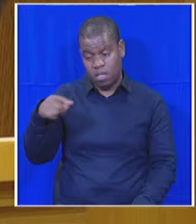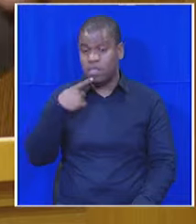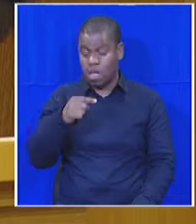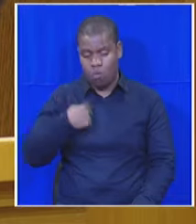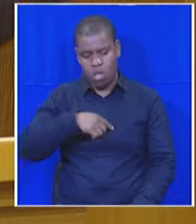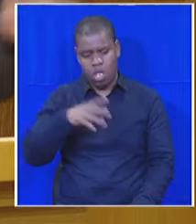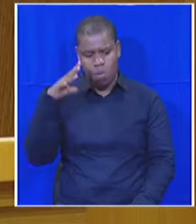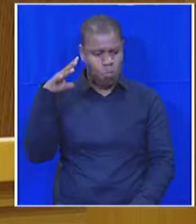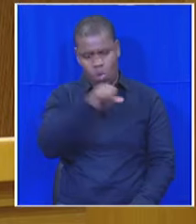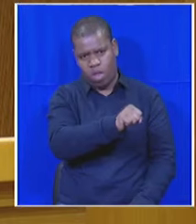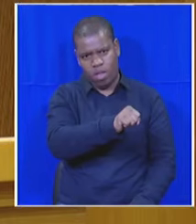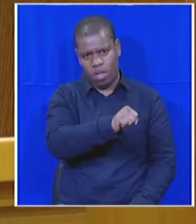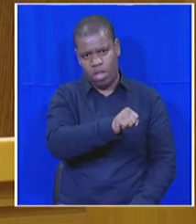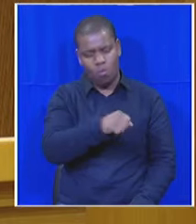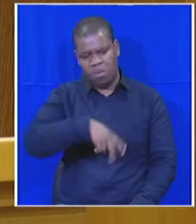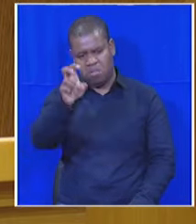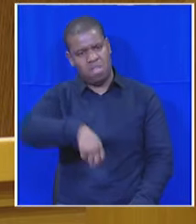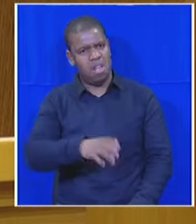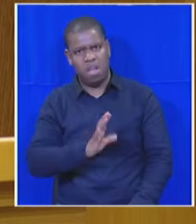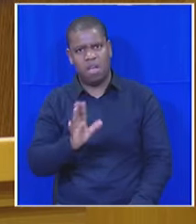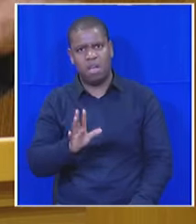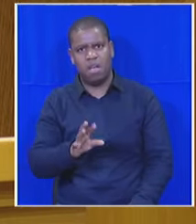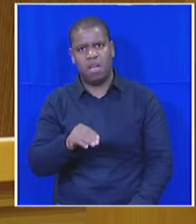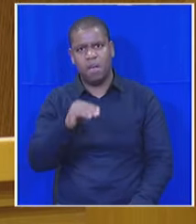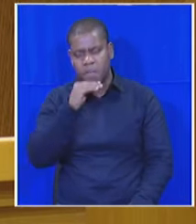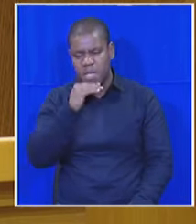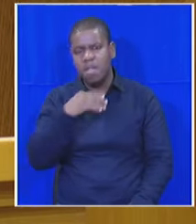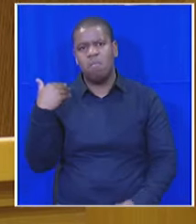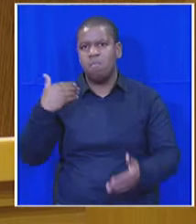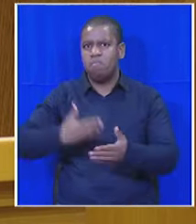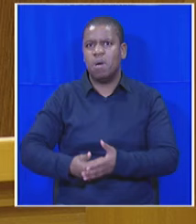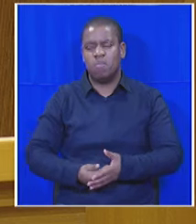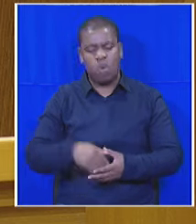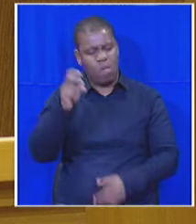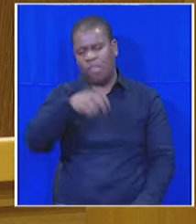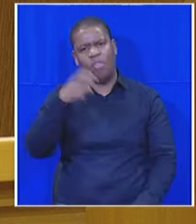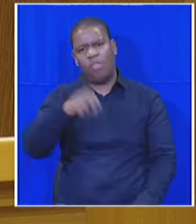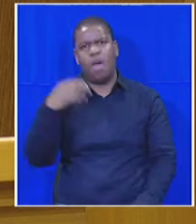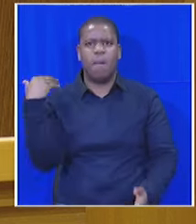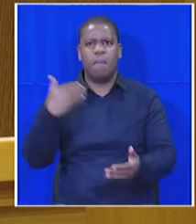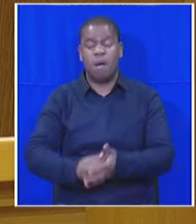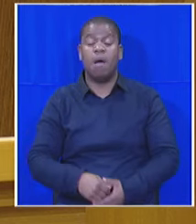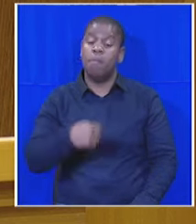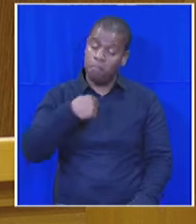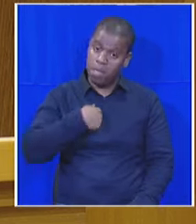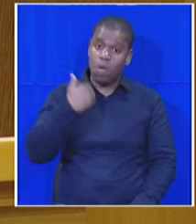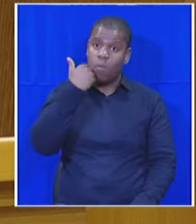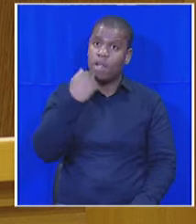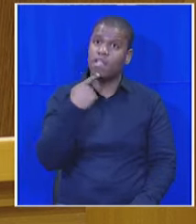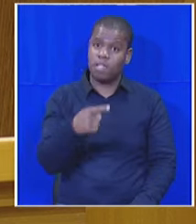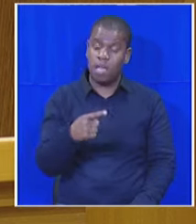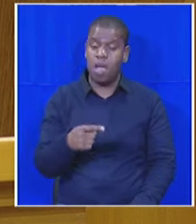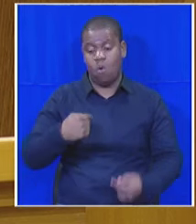what we've been doing all along. We've been stealing, and so we say we've been taking. Let me go on to say, let